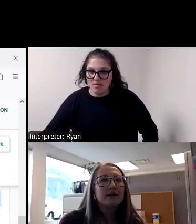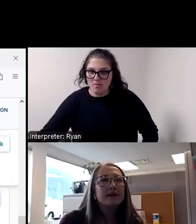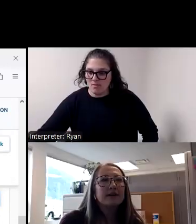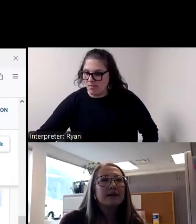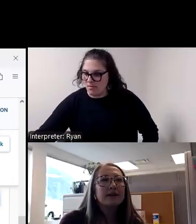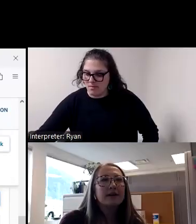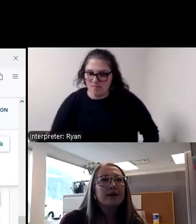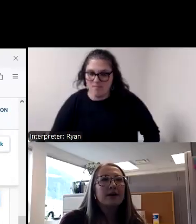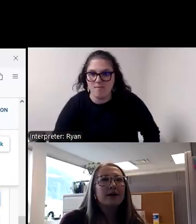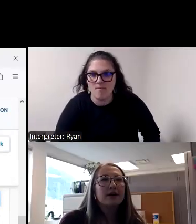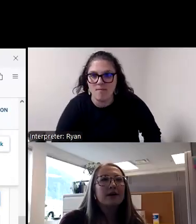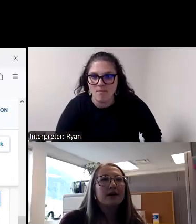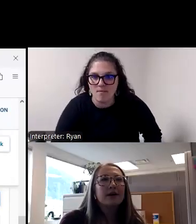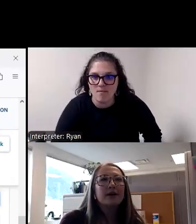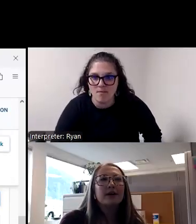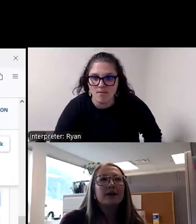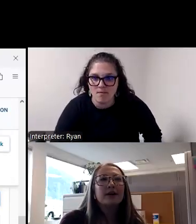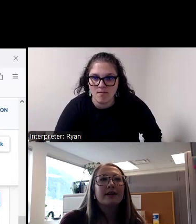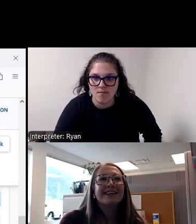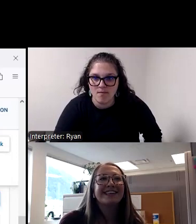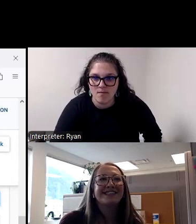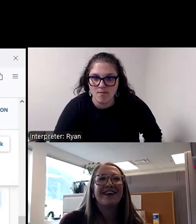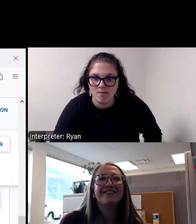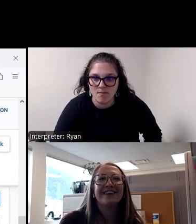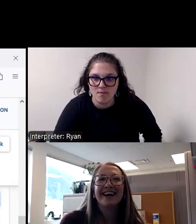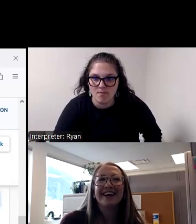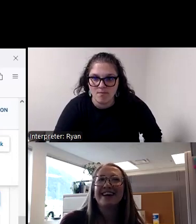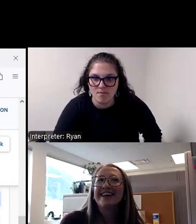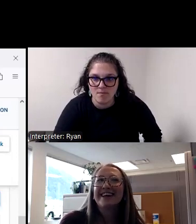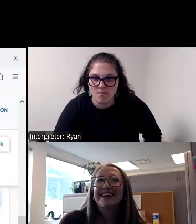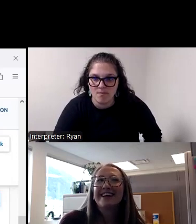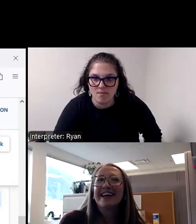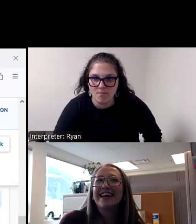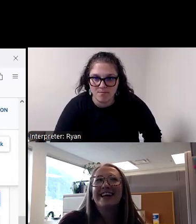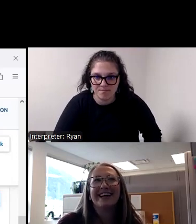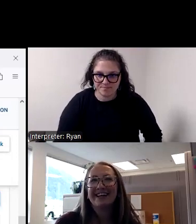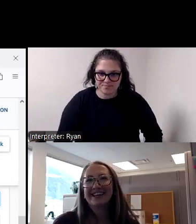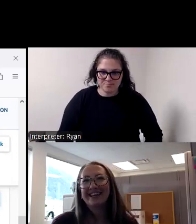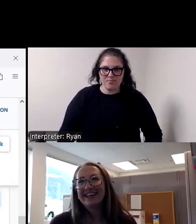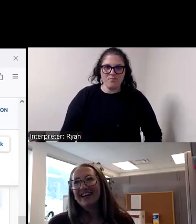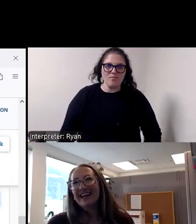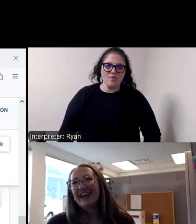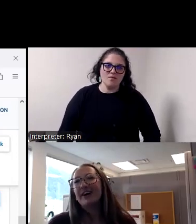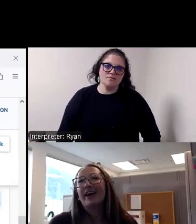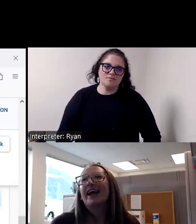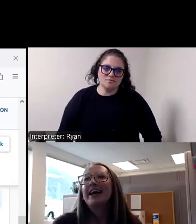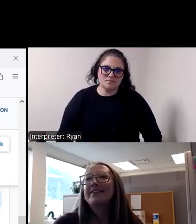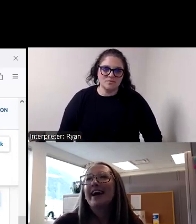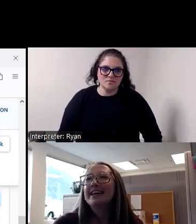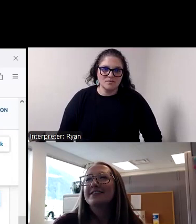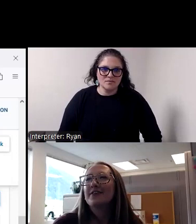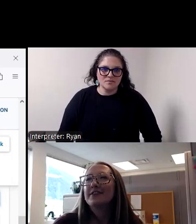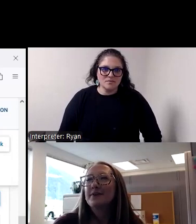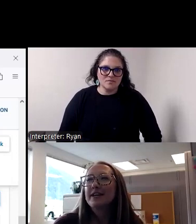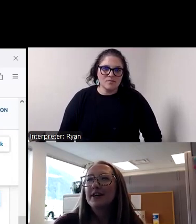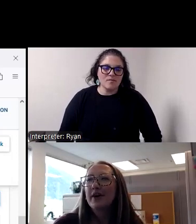timesheet, Yes. Mike can, I am. Sorry about Kevin, that. Okay,